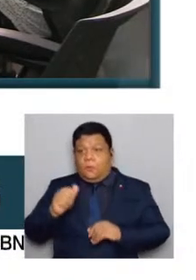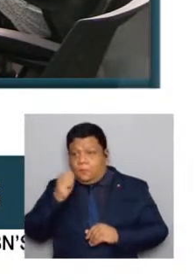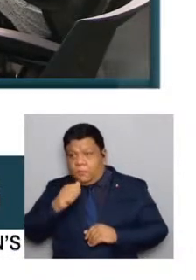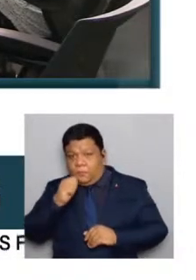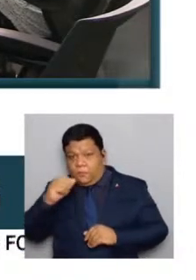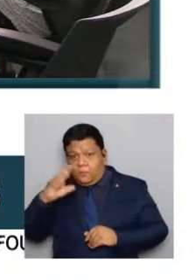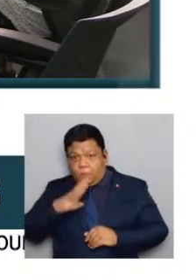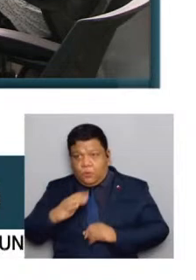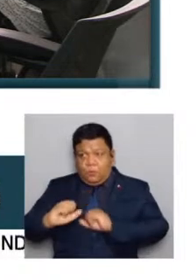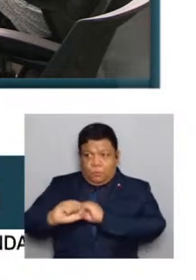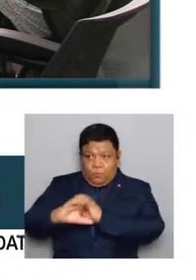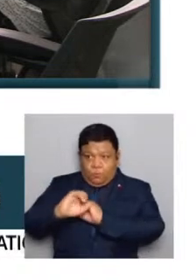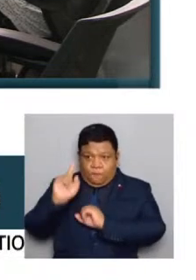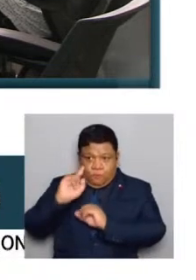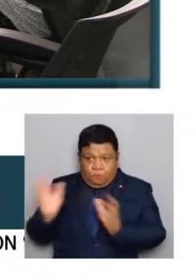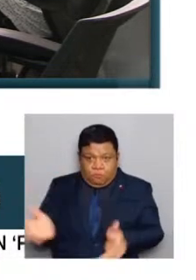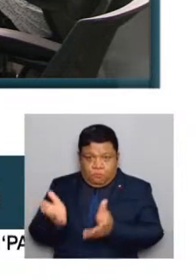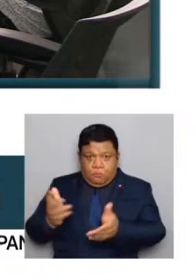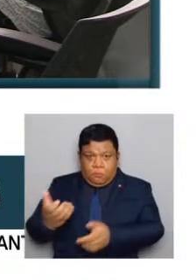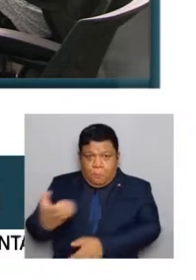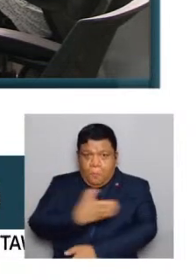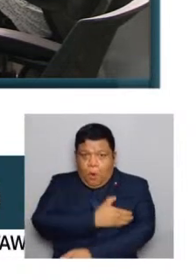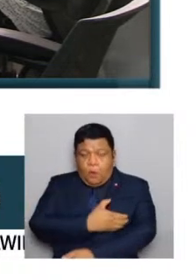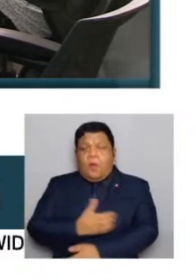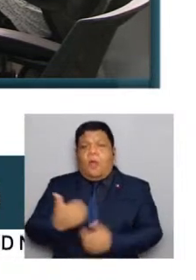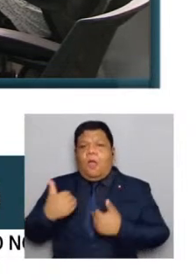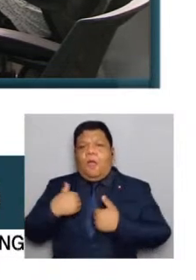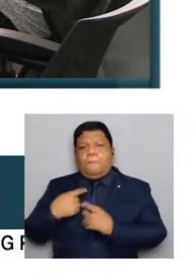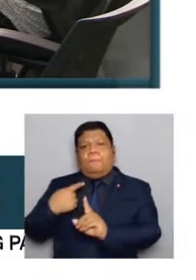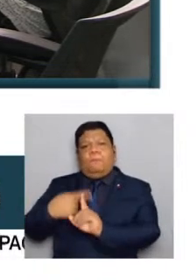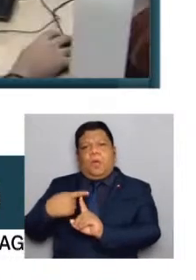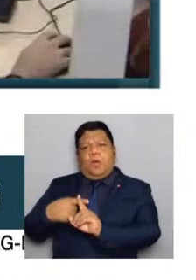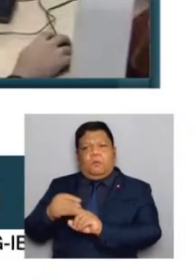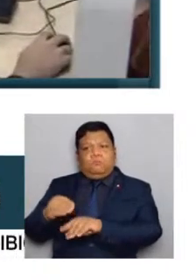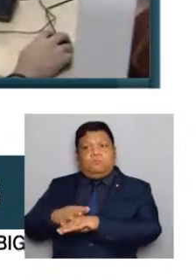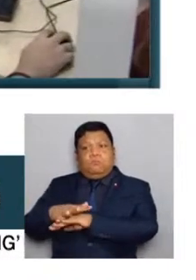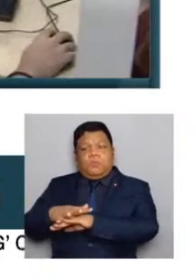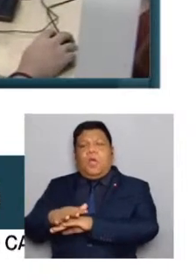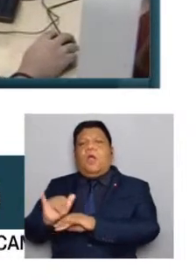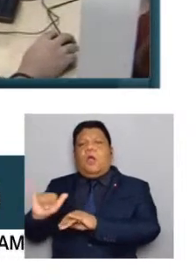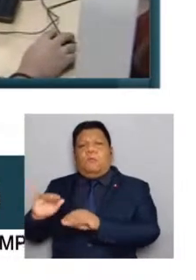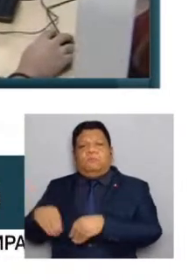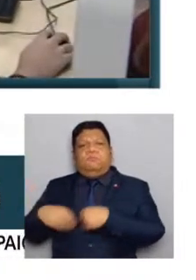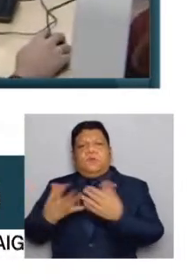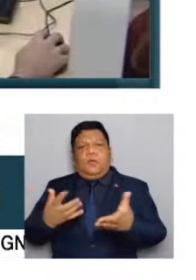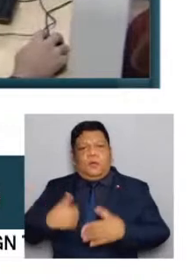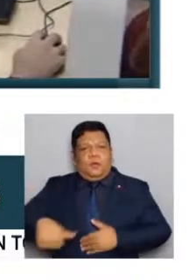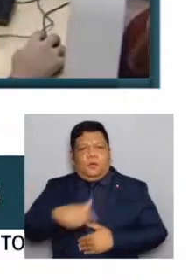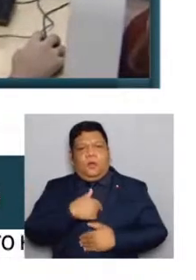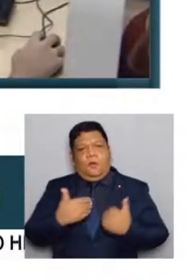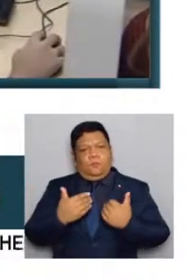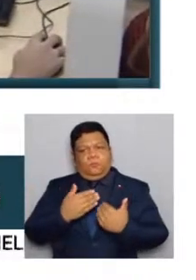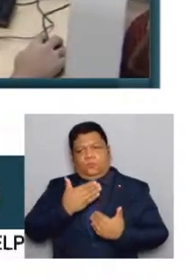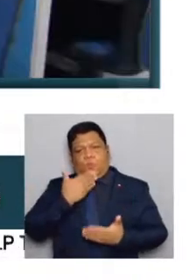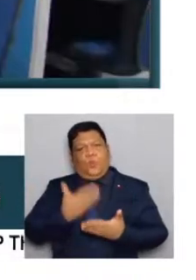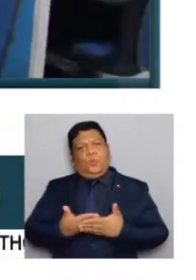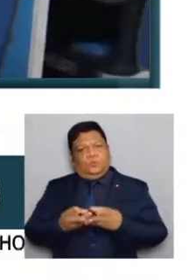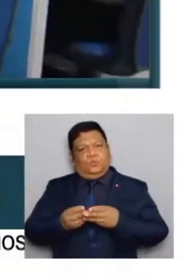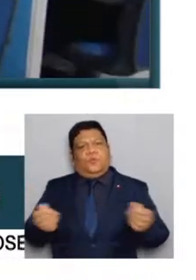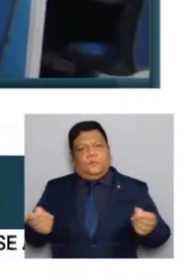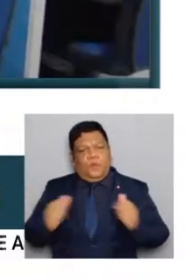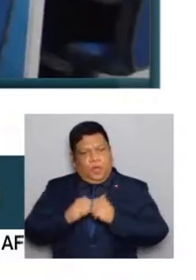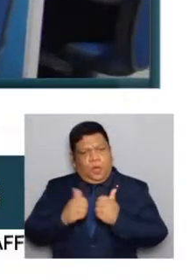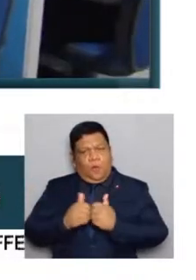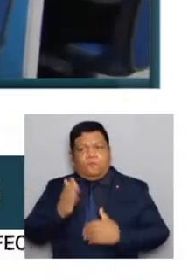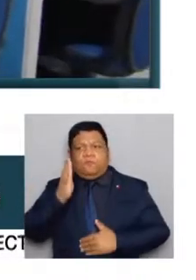them, they will create a positive impact and would provide us really a solution to a sustainable